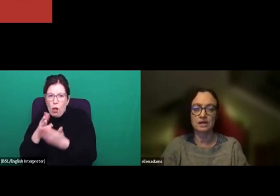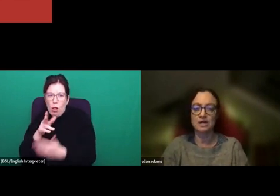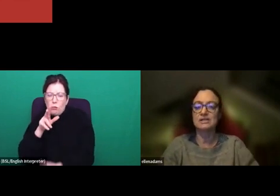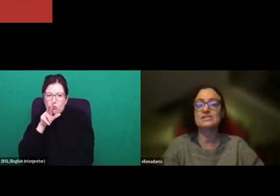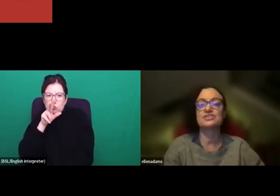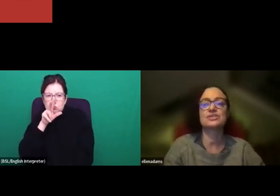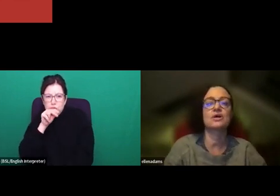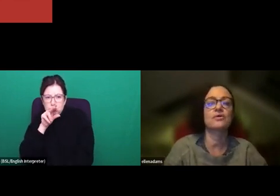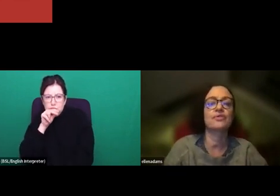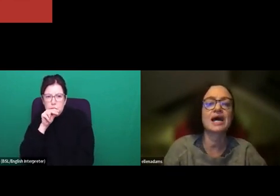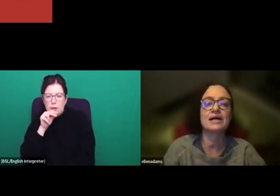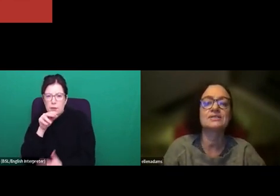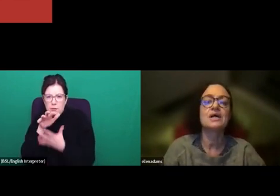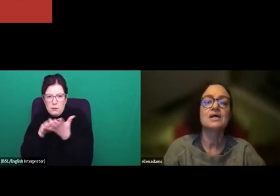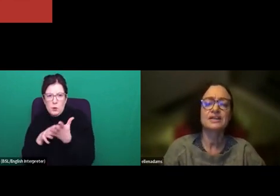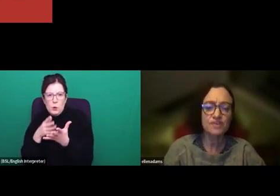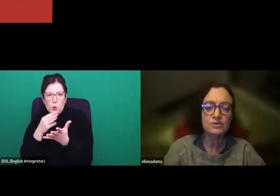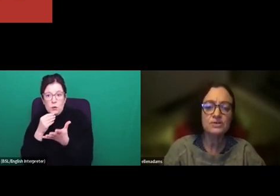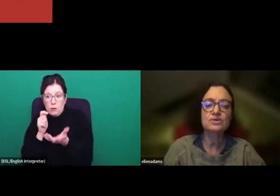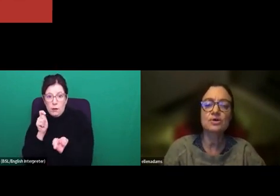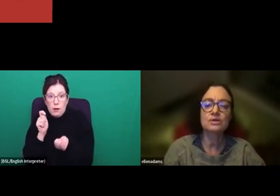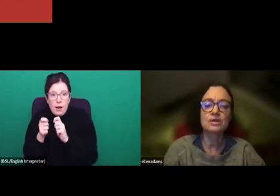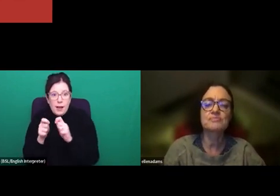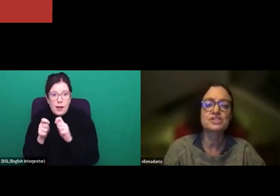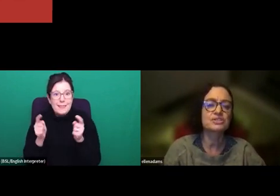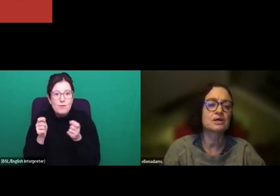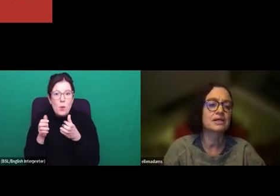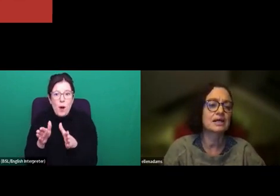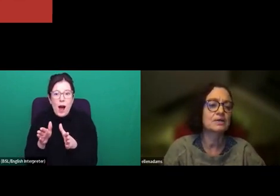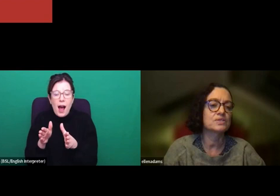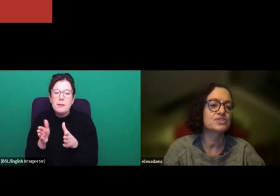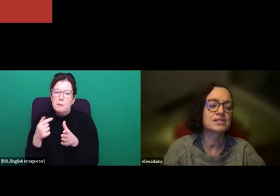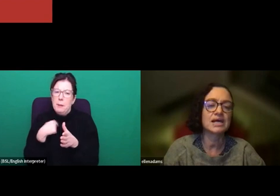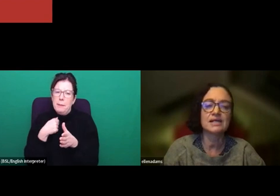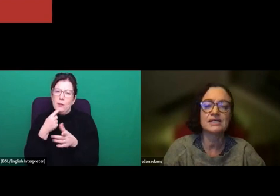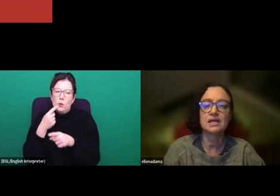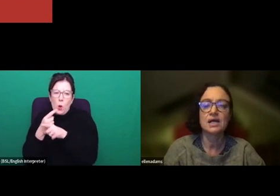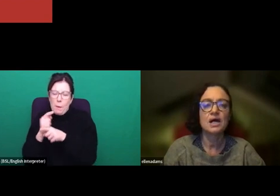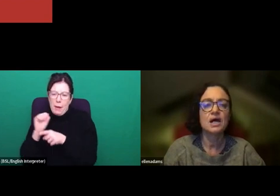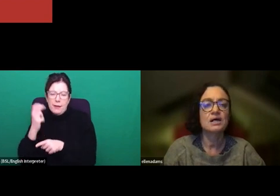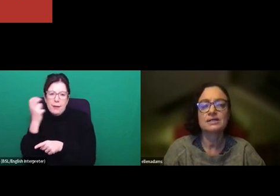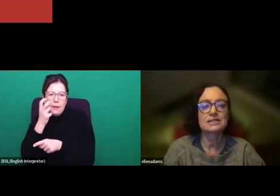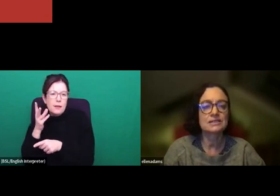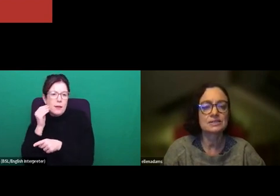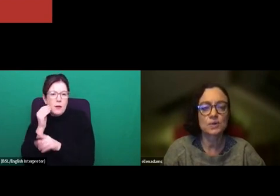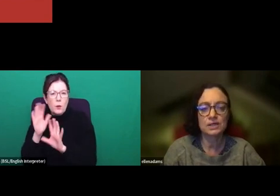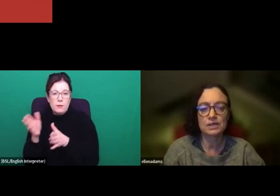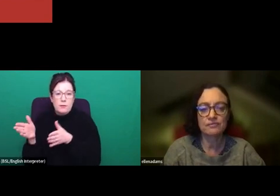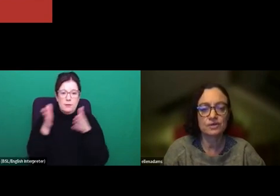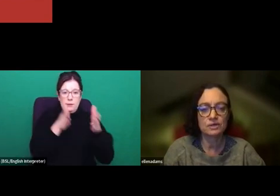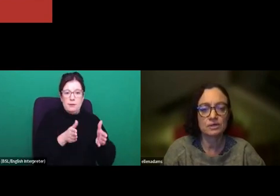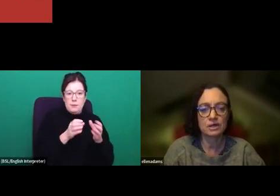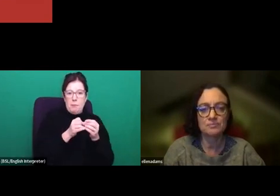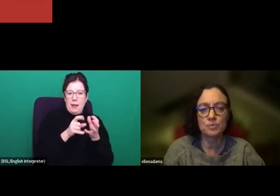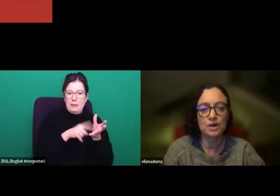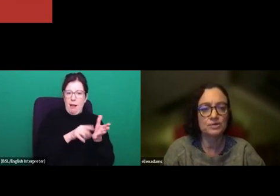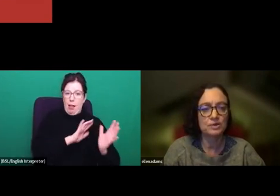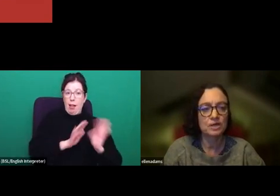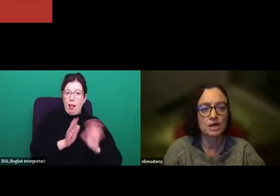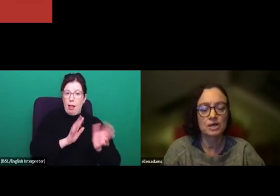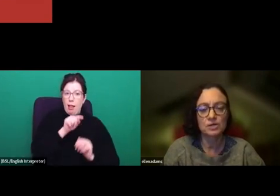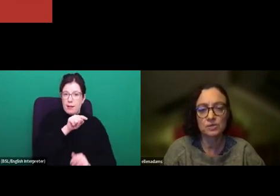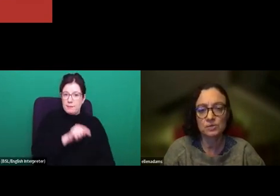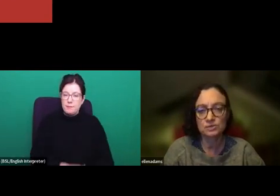of the literature on that. I'm going to focus on British Sign Language today. That's quite enough for